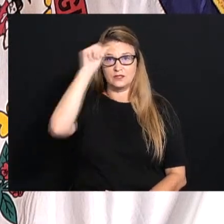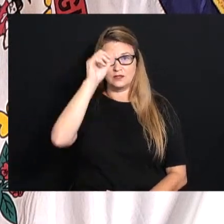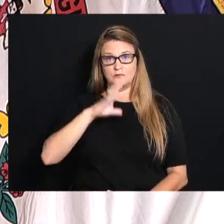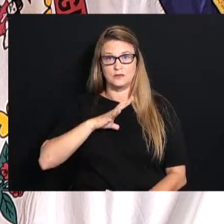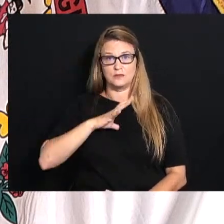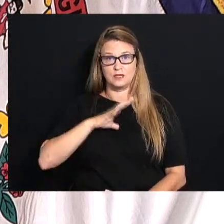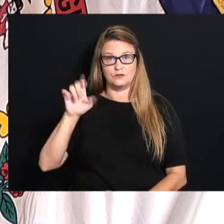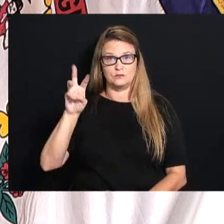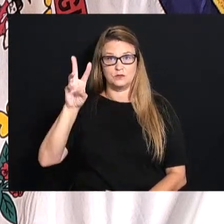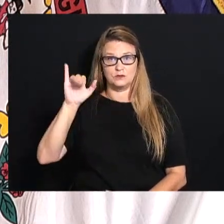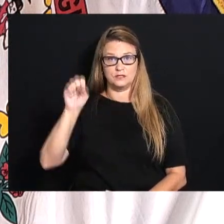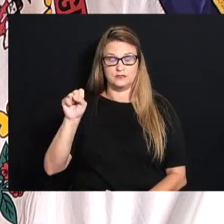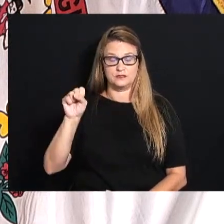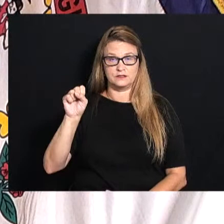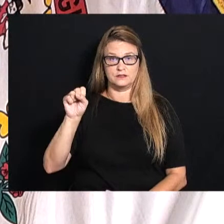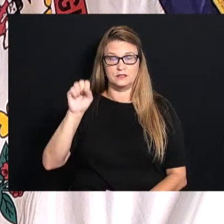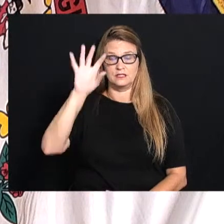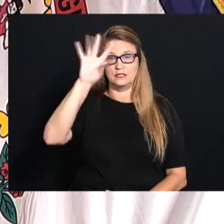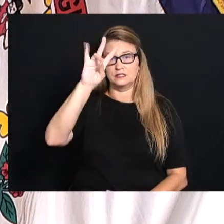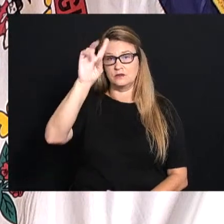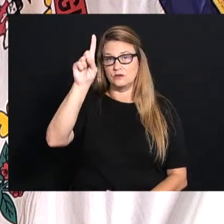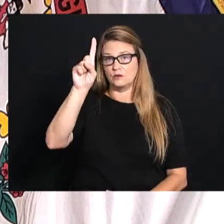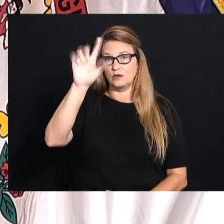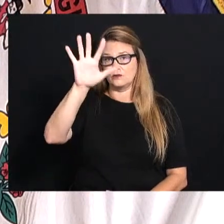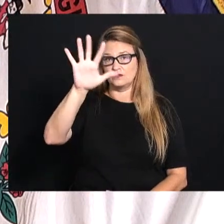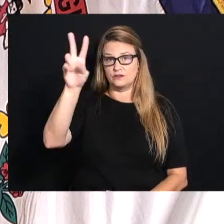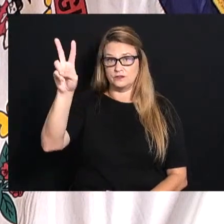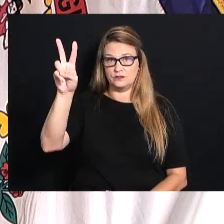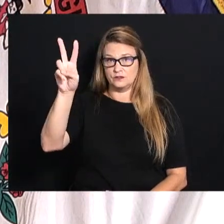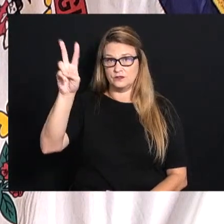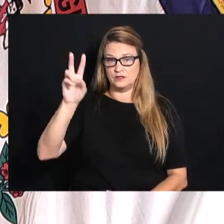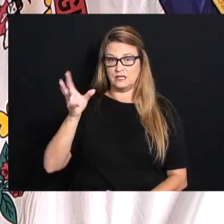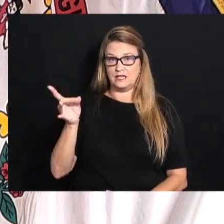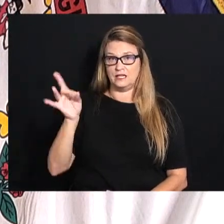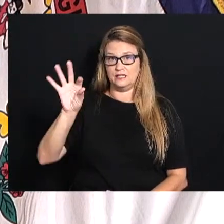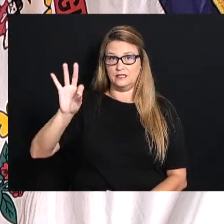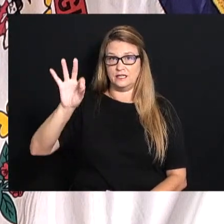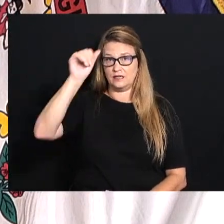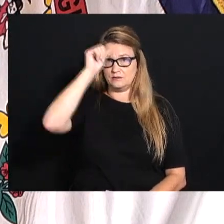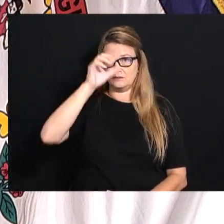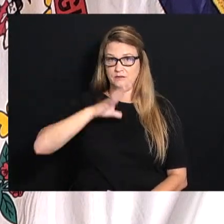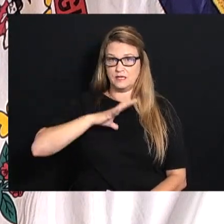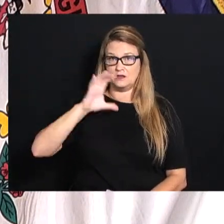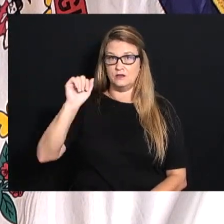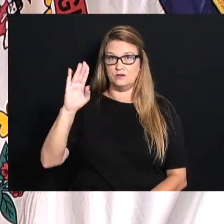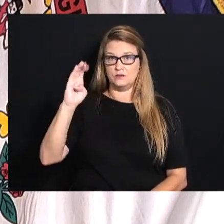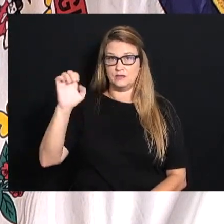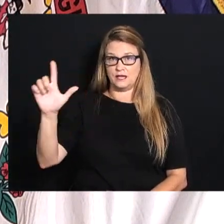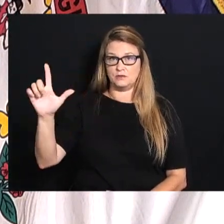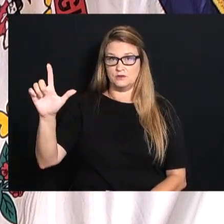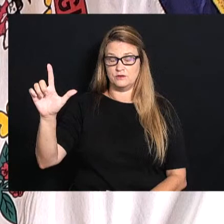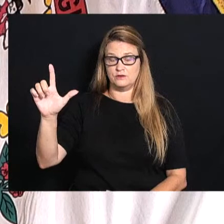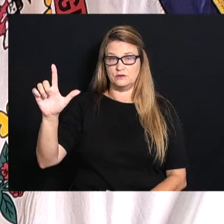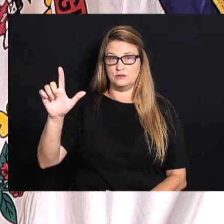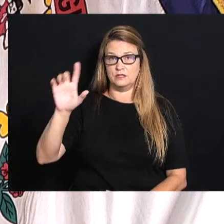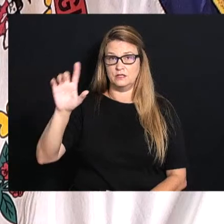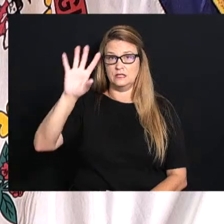Lewis County. The 7,152nd death is an 89-year-old male from Cabell County.